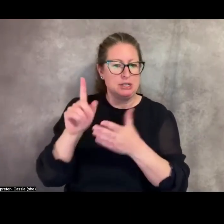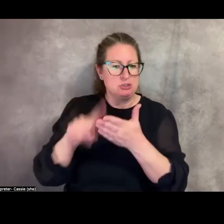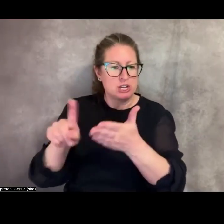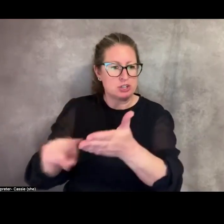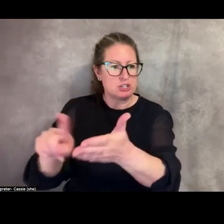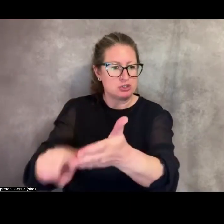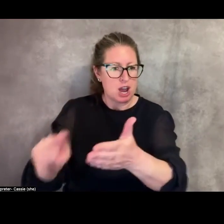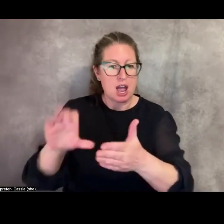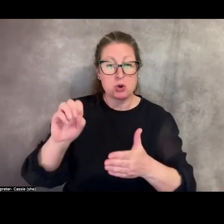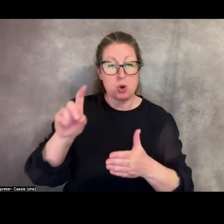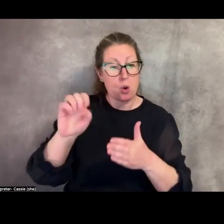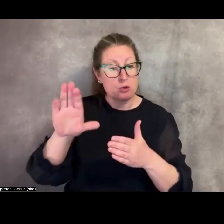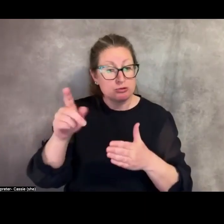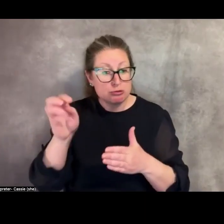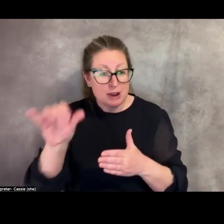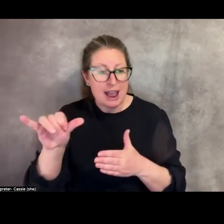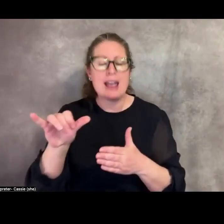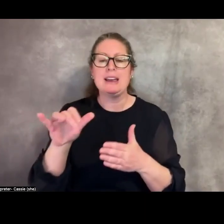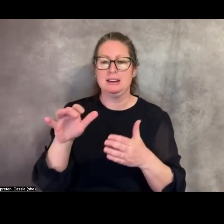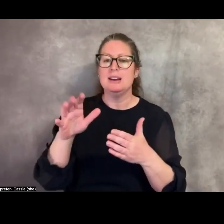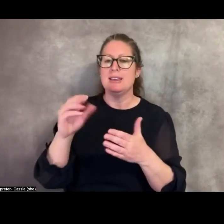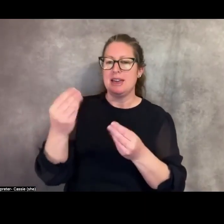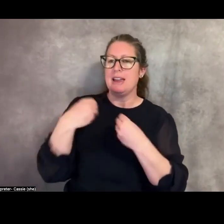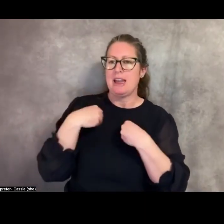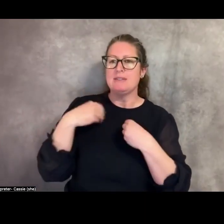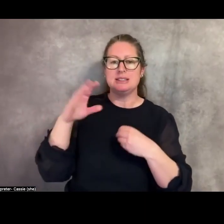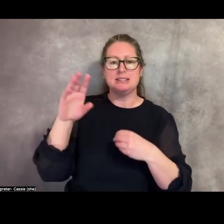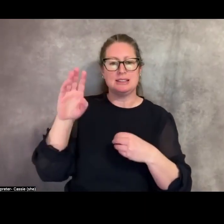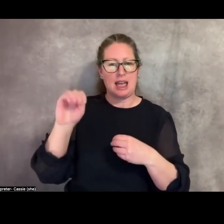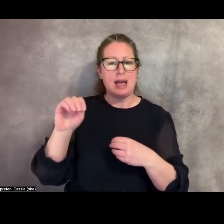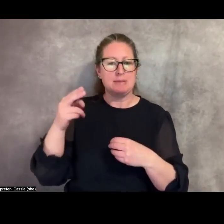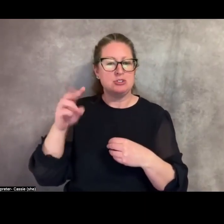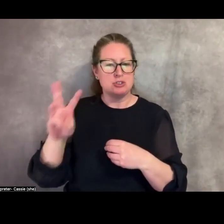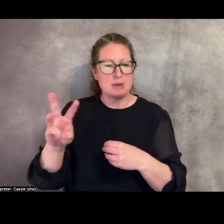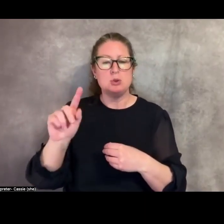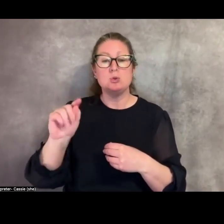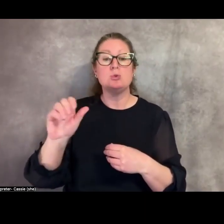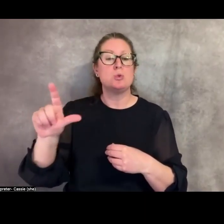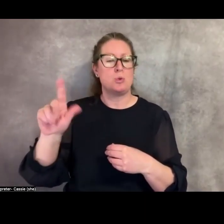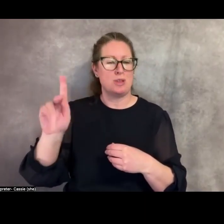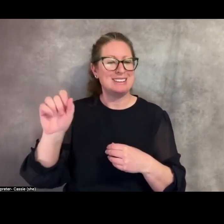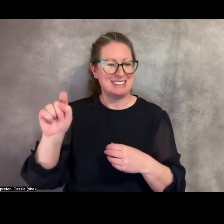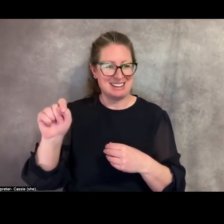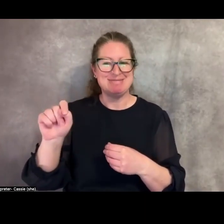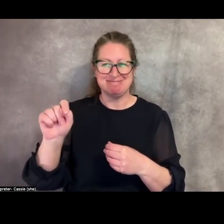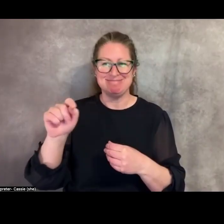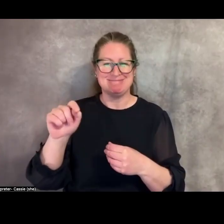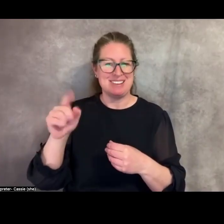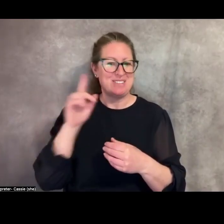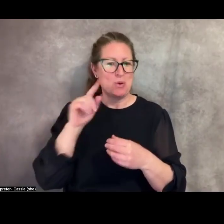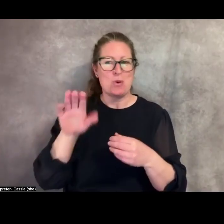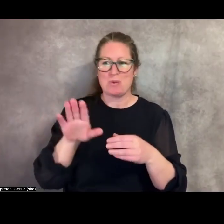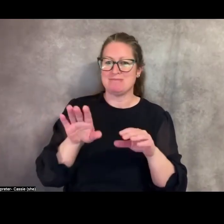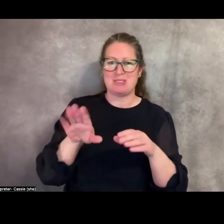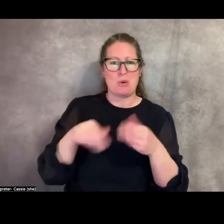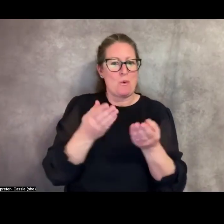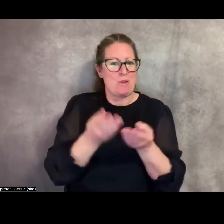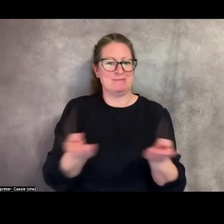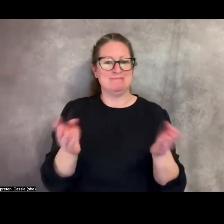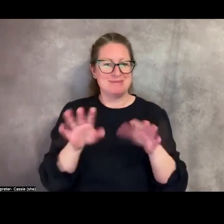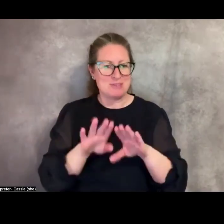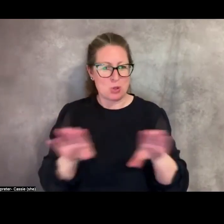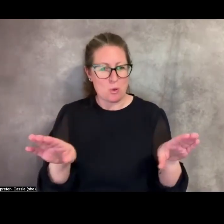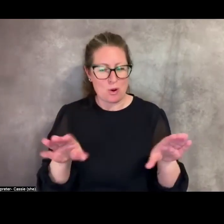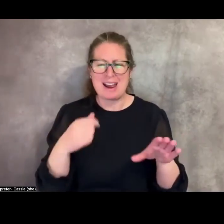much that we went into. They also provided us with the MHW toolkit for the floor so that it has so much